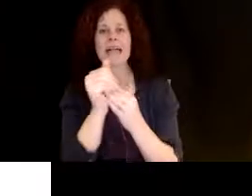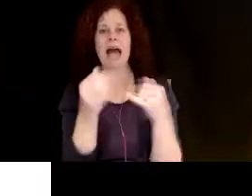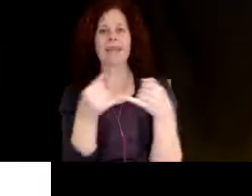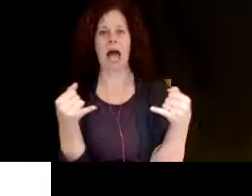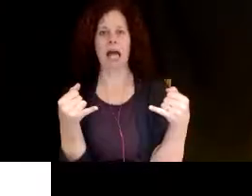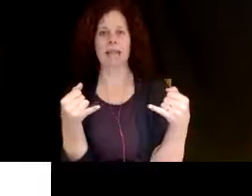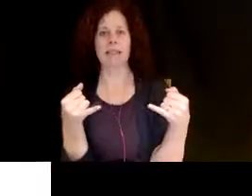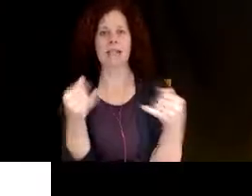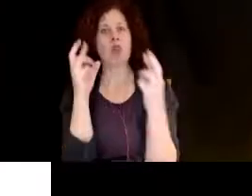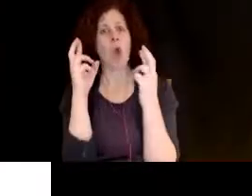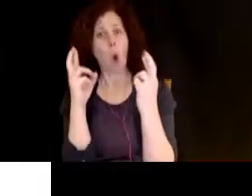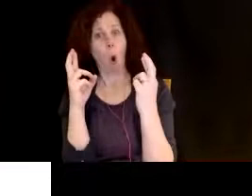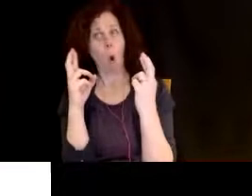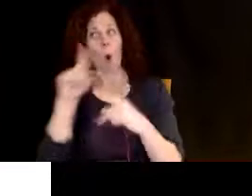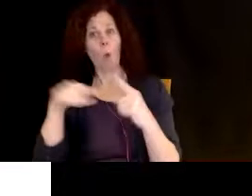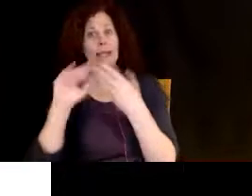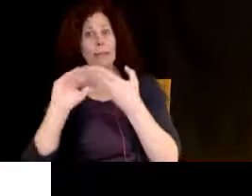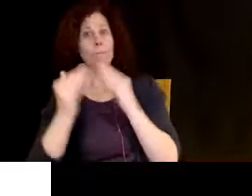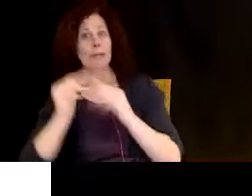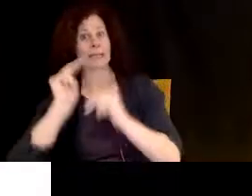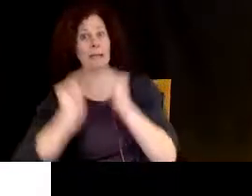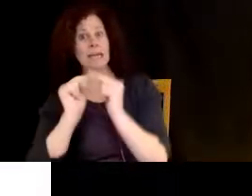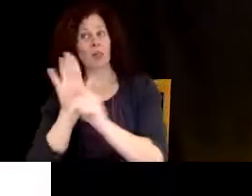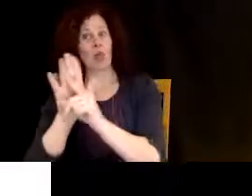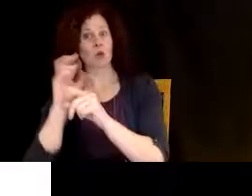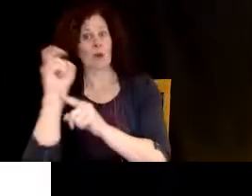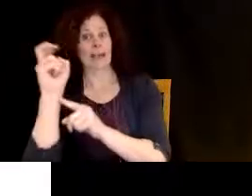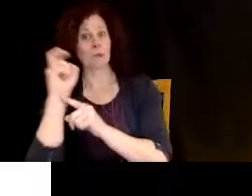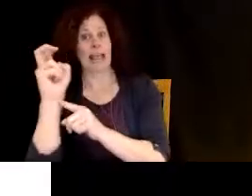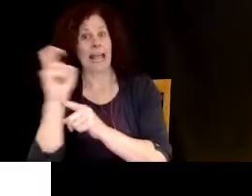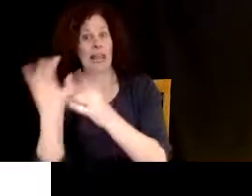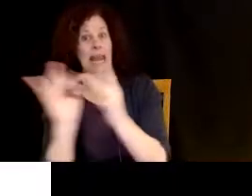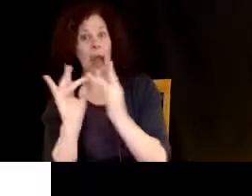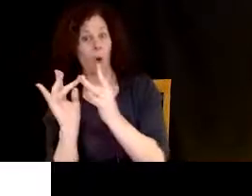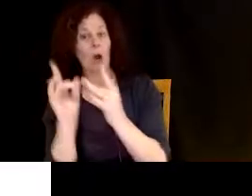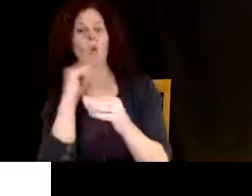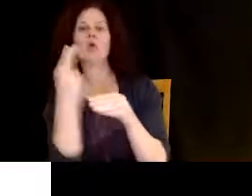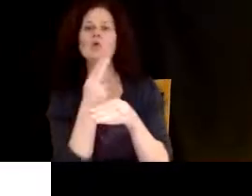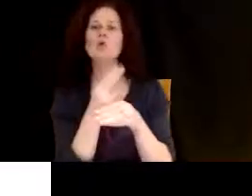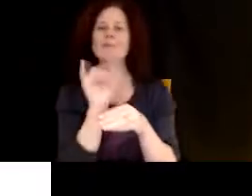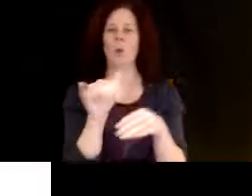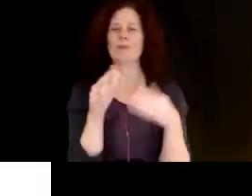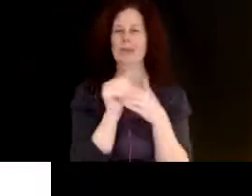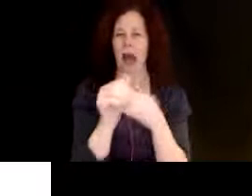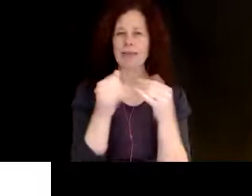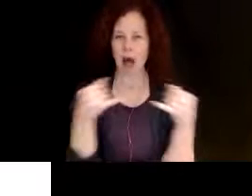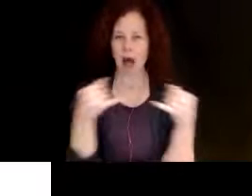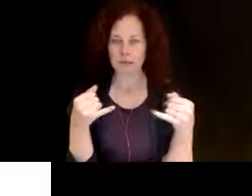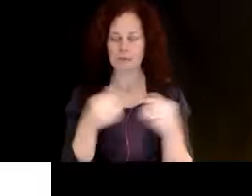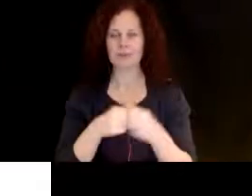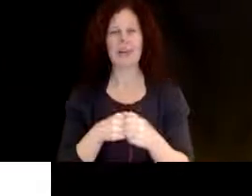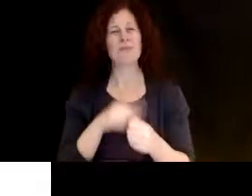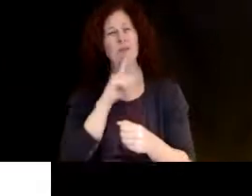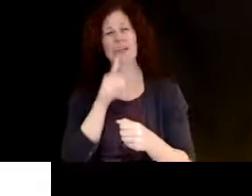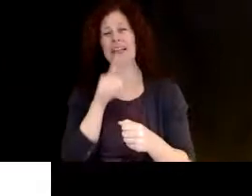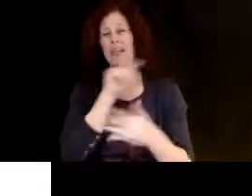will consult as they build their transportation network. But these and other efforts have had limited success on the ground.